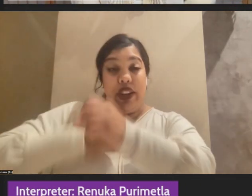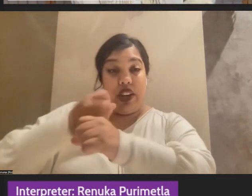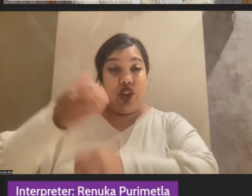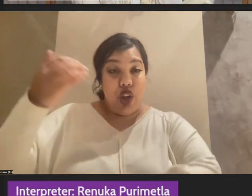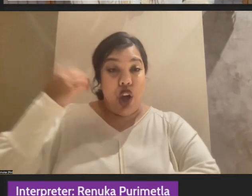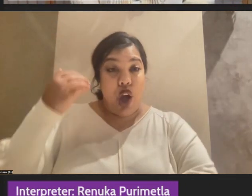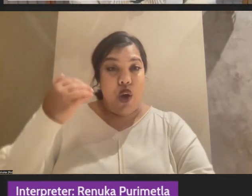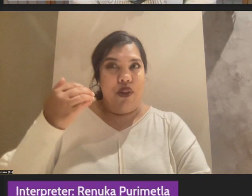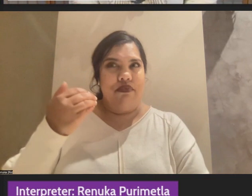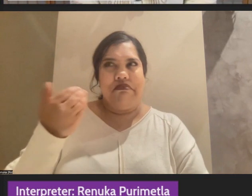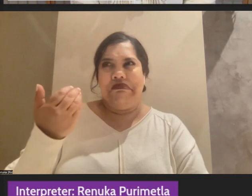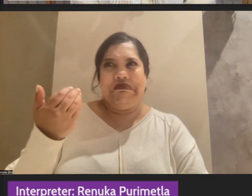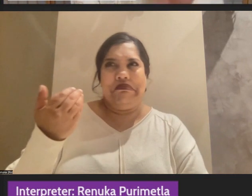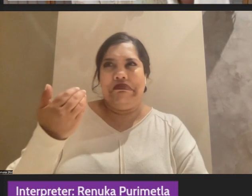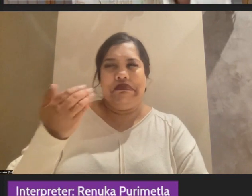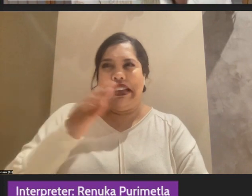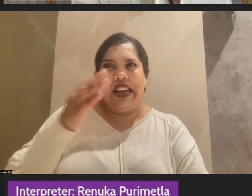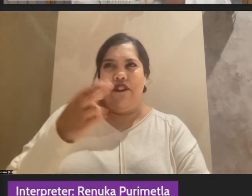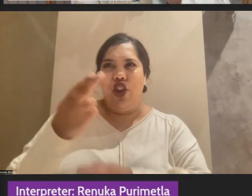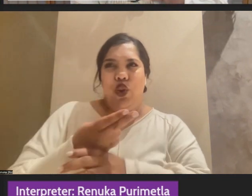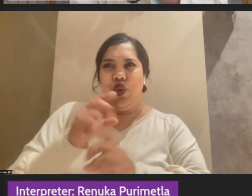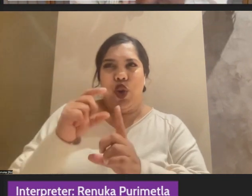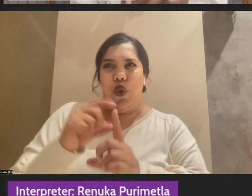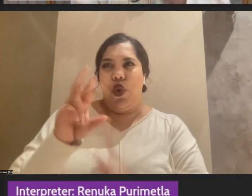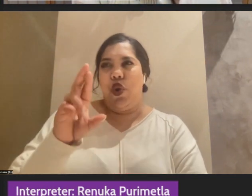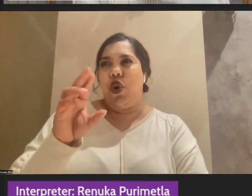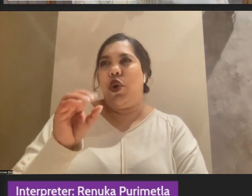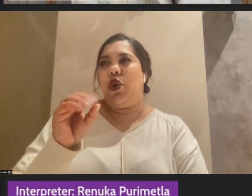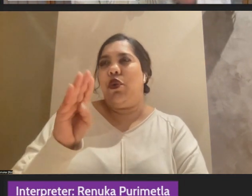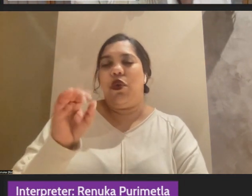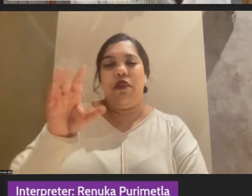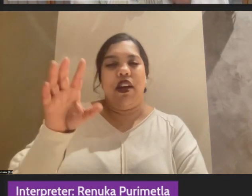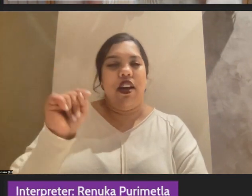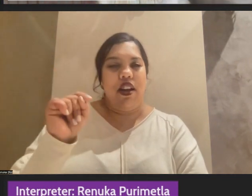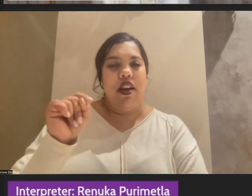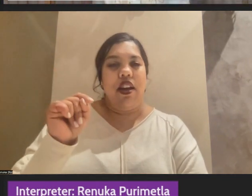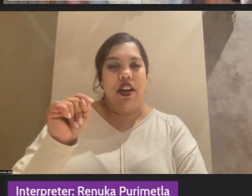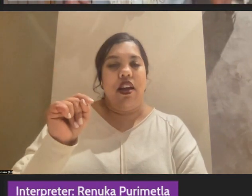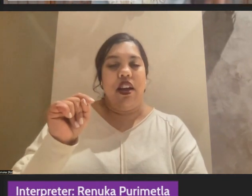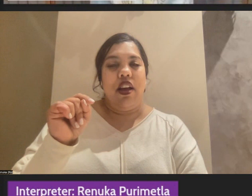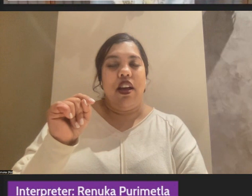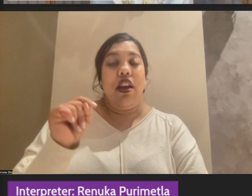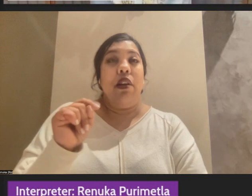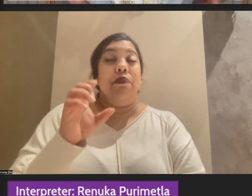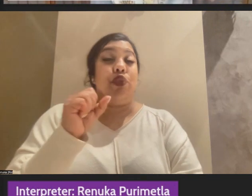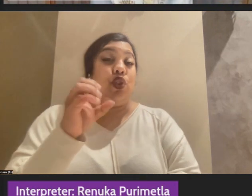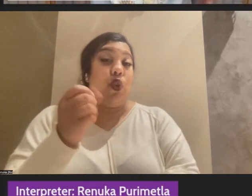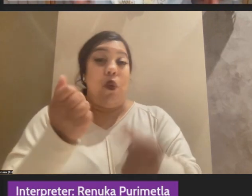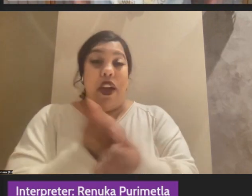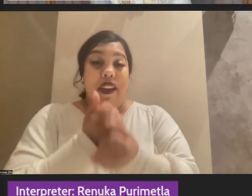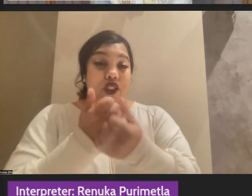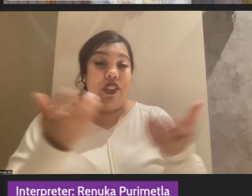robot even in the vernacular? So the frontiers of the possible are not determined by the